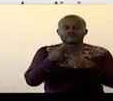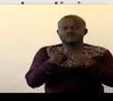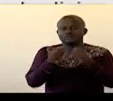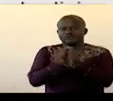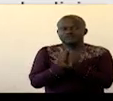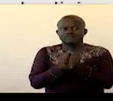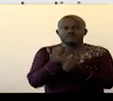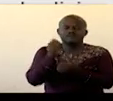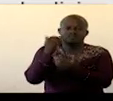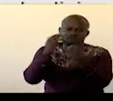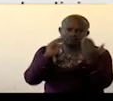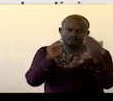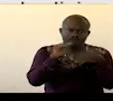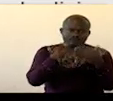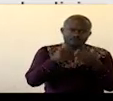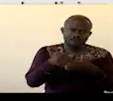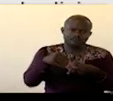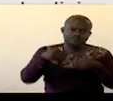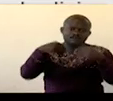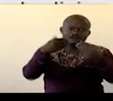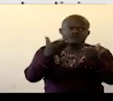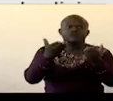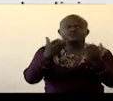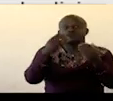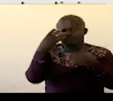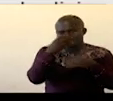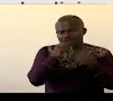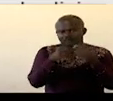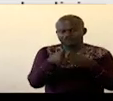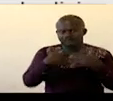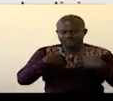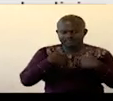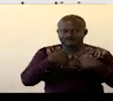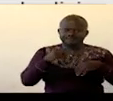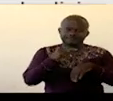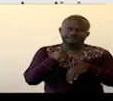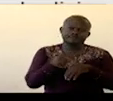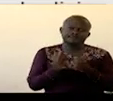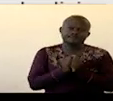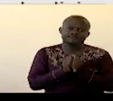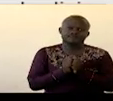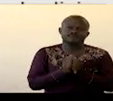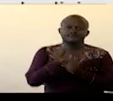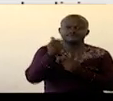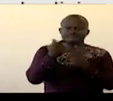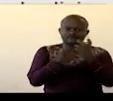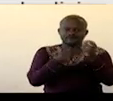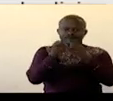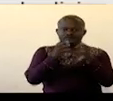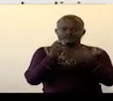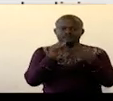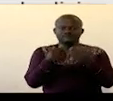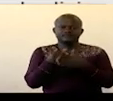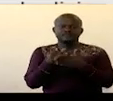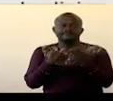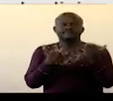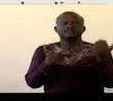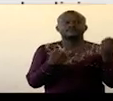and animals, we see the beauty of nature. These aesthetic rewards